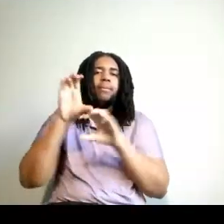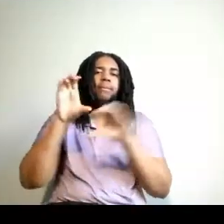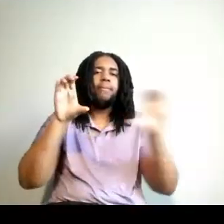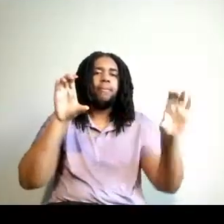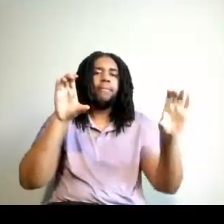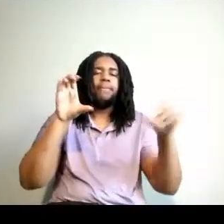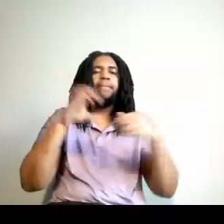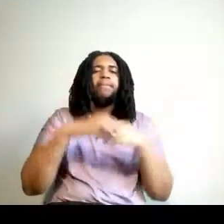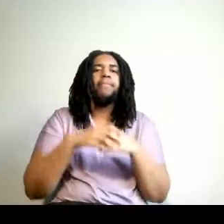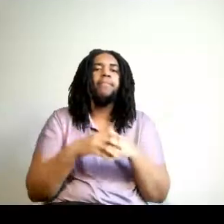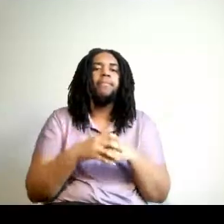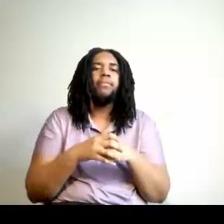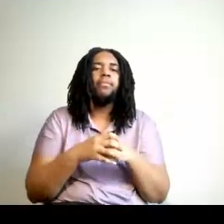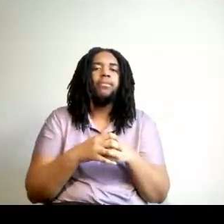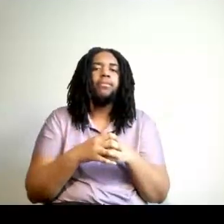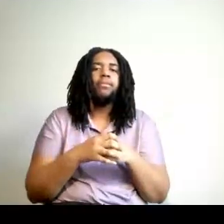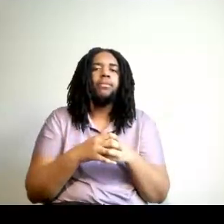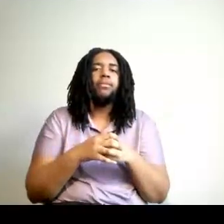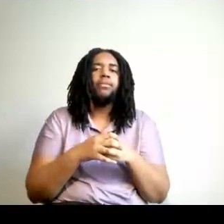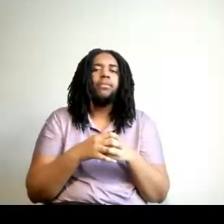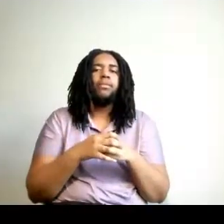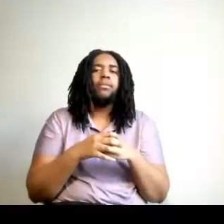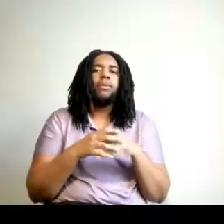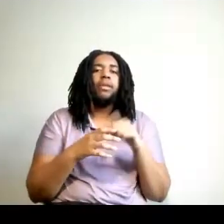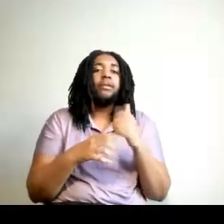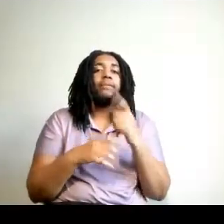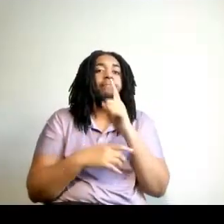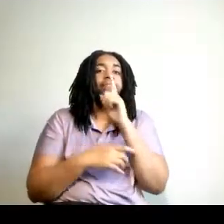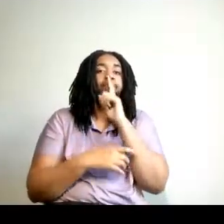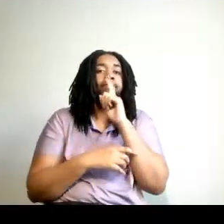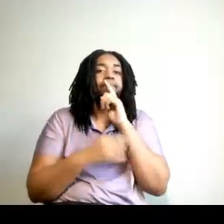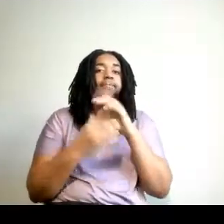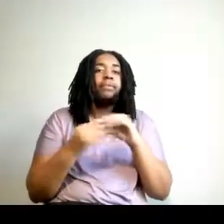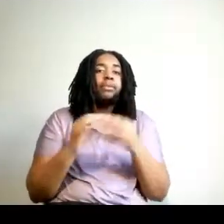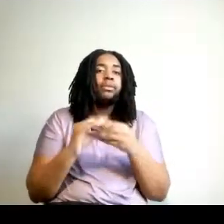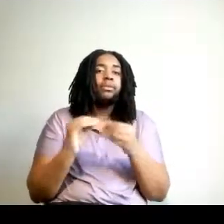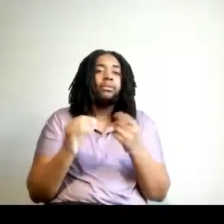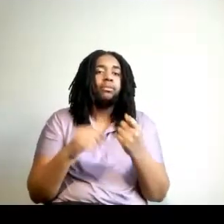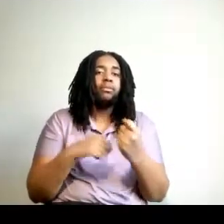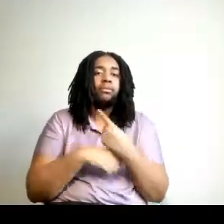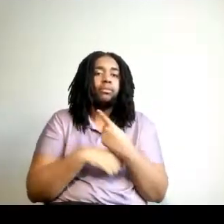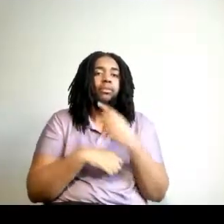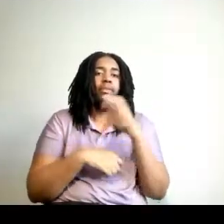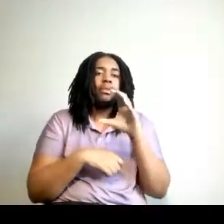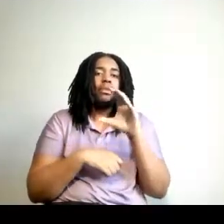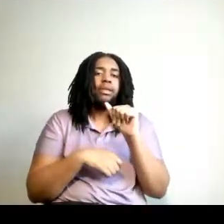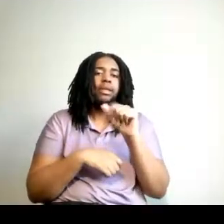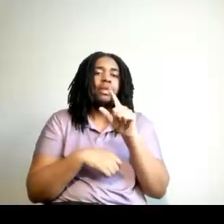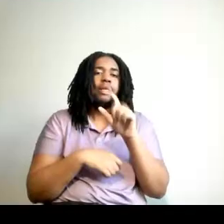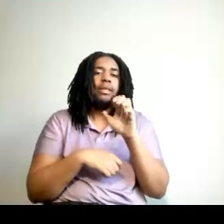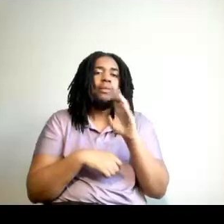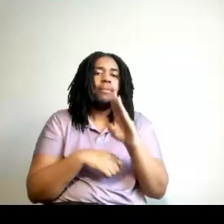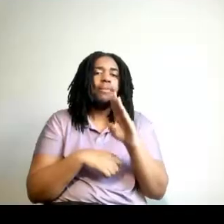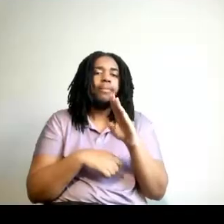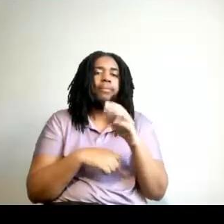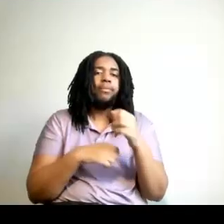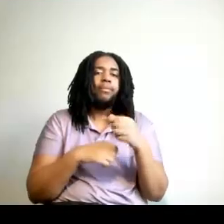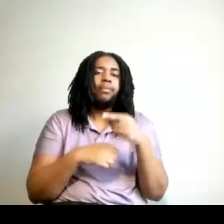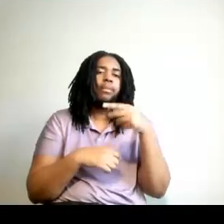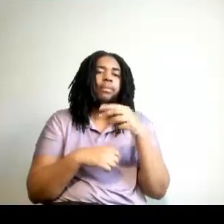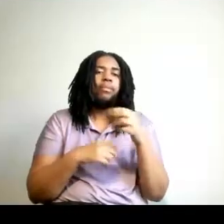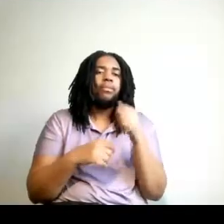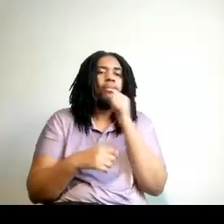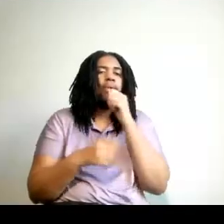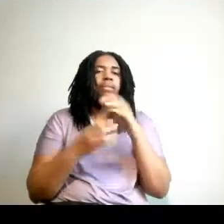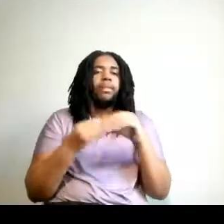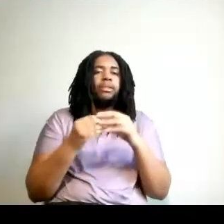If you would like to send any confidential messages that you'd like us to share out, Caleb is the person to send a private message to, and